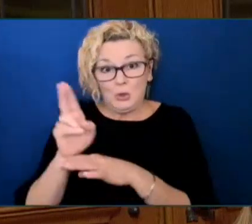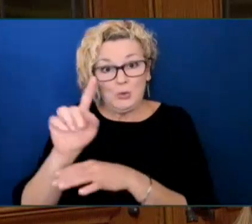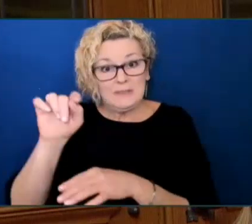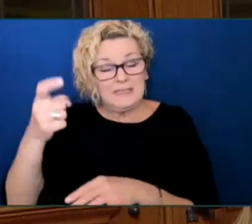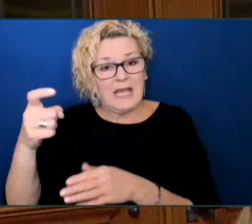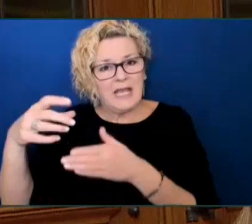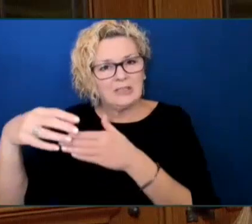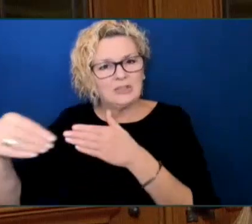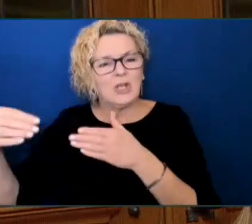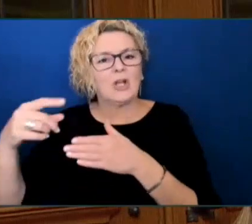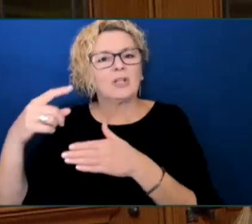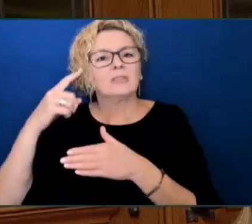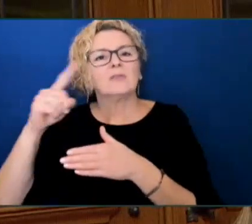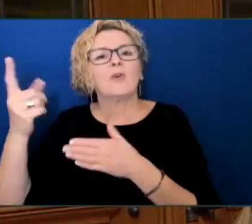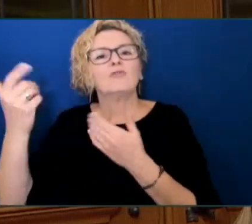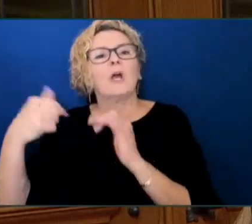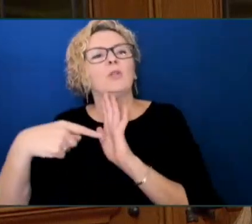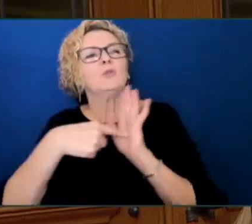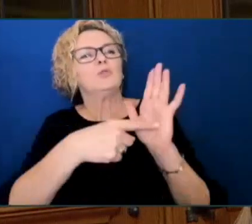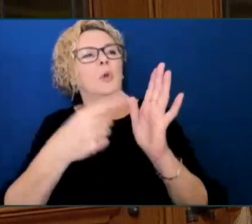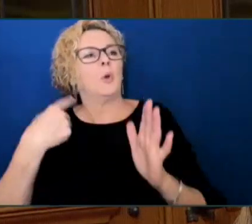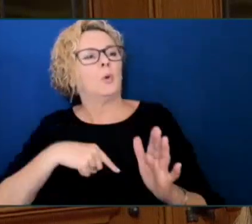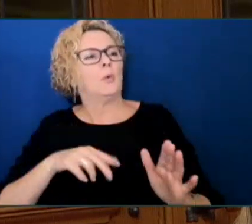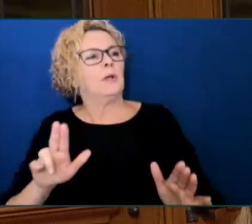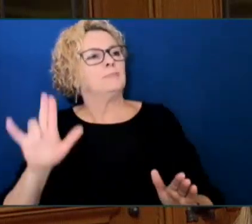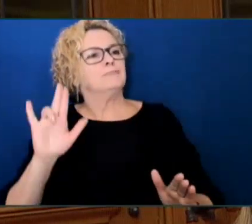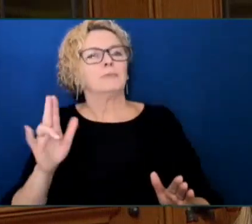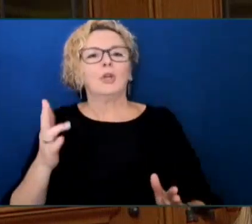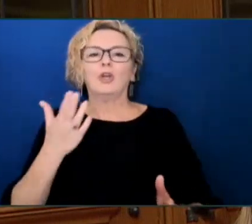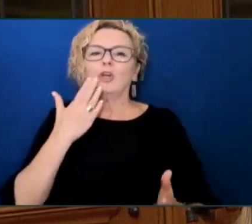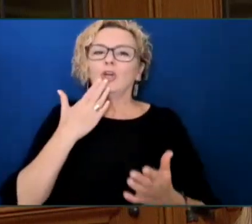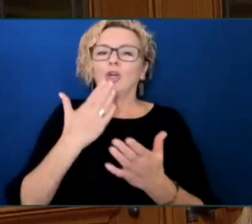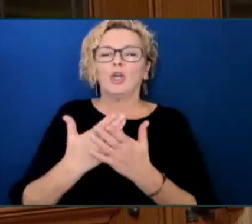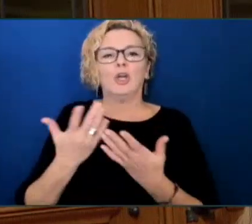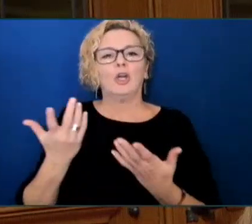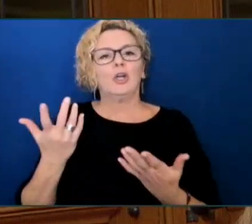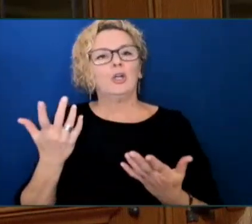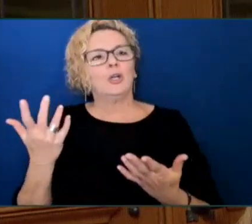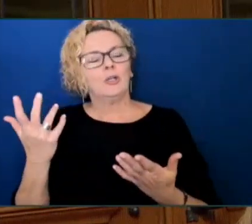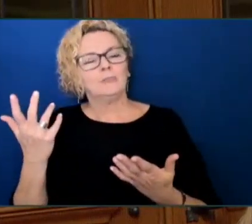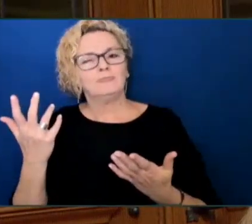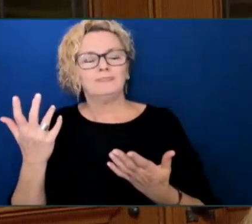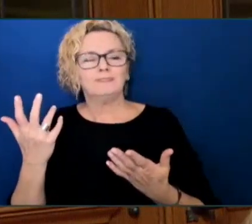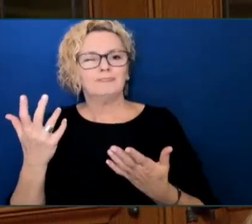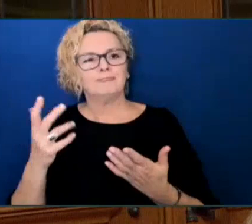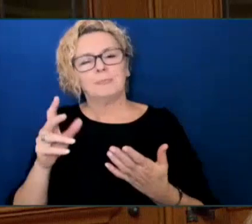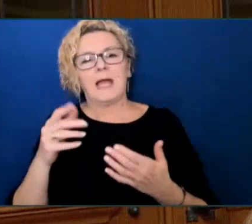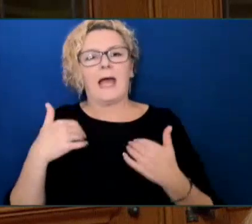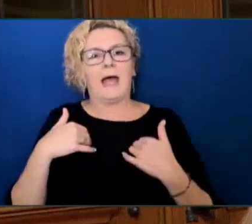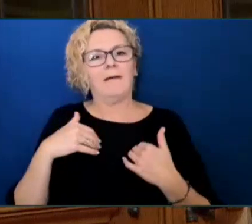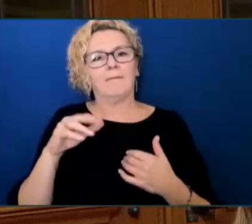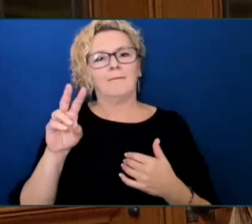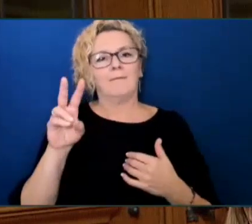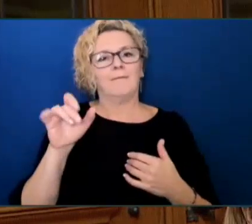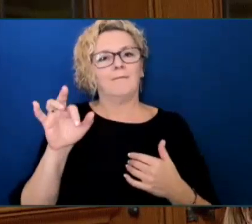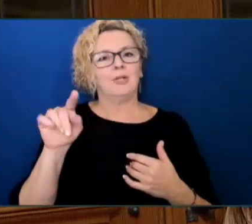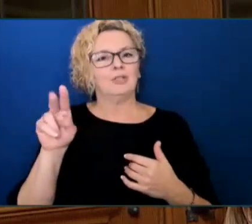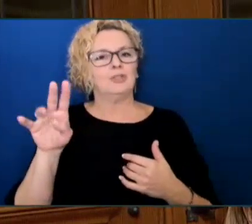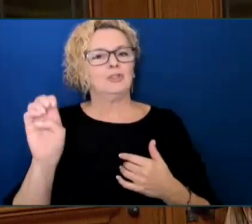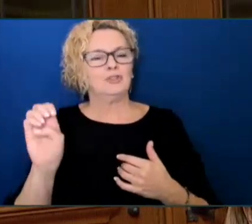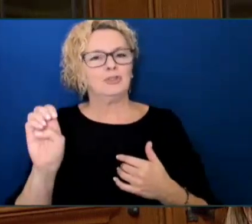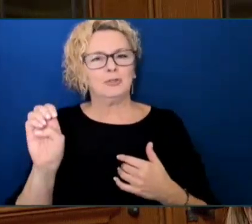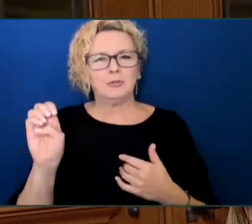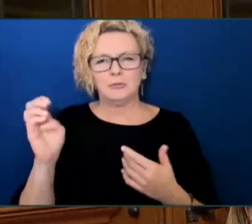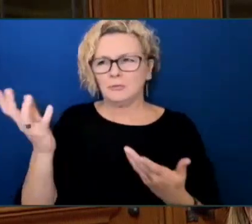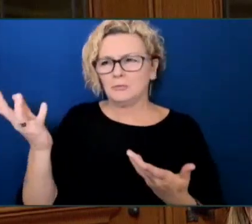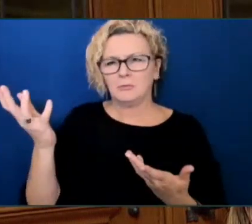signaling. Mr. Premier, virtue signaling, thank you. Mr. Speaker, my question